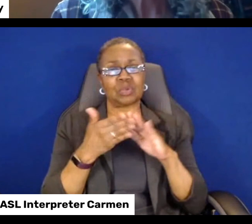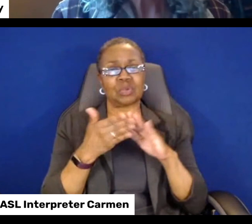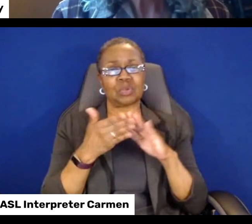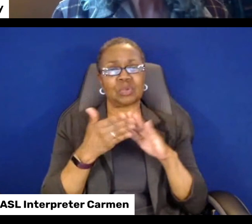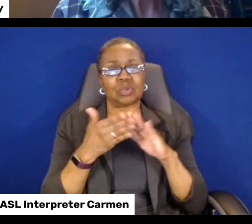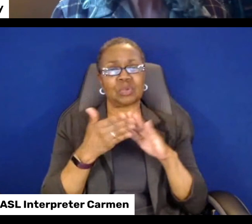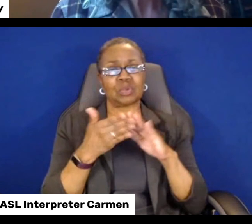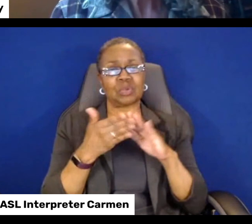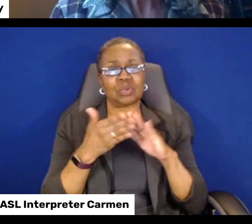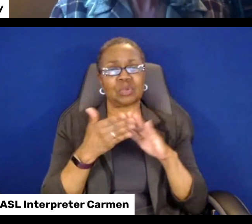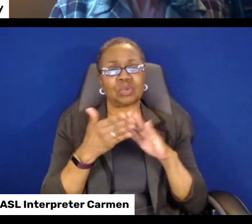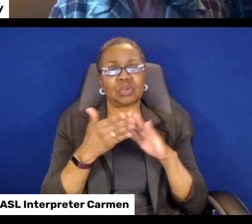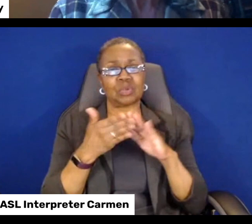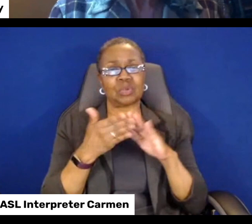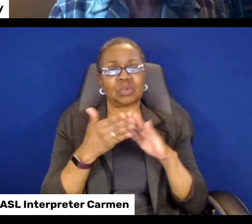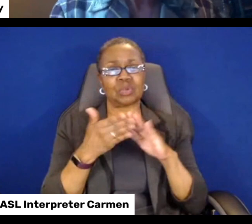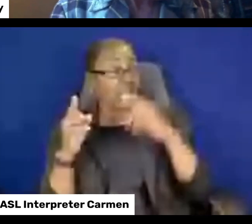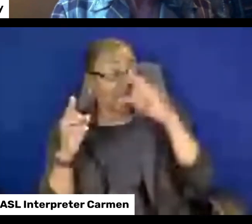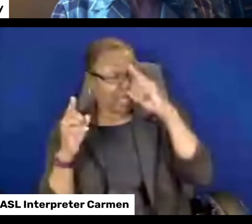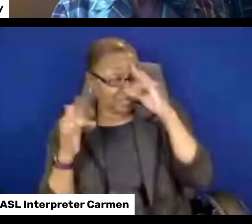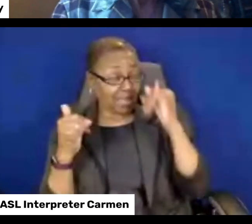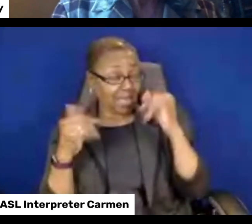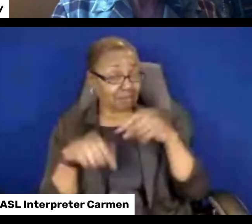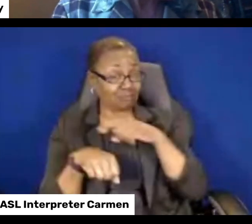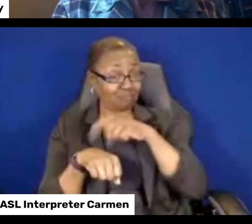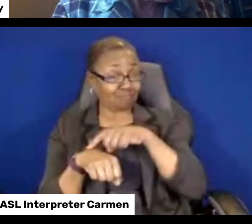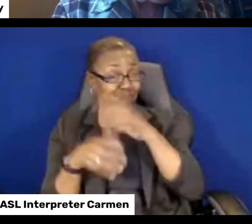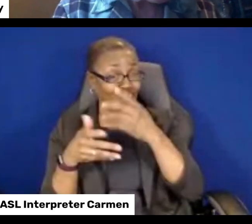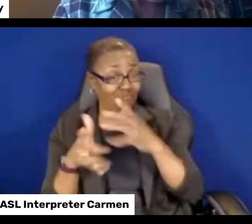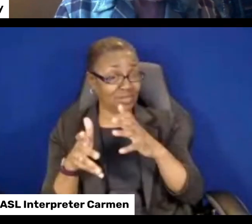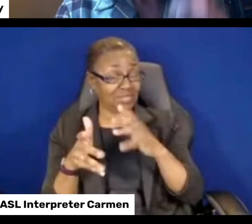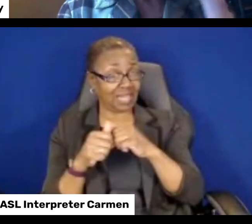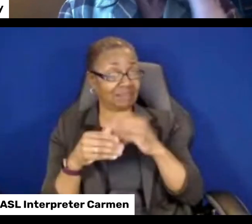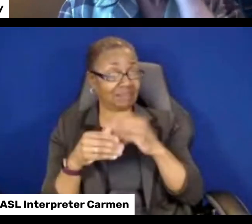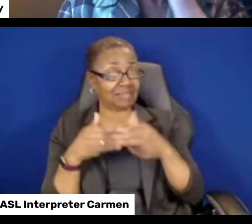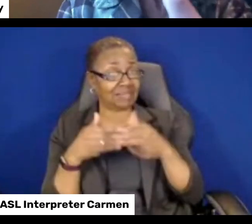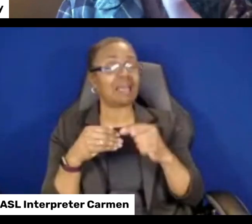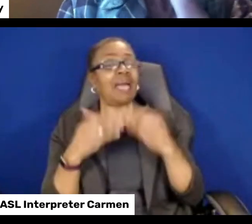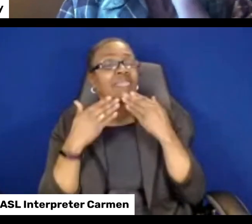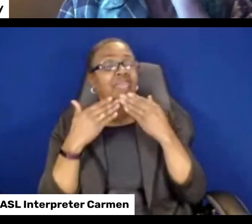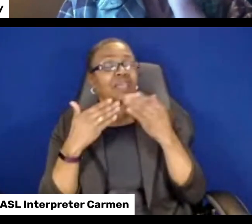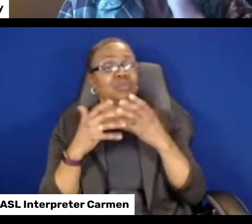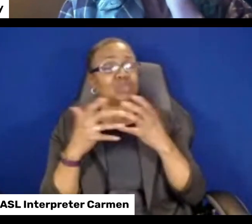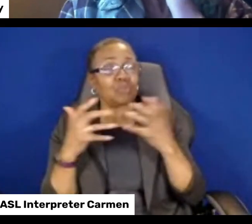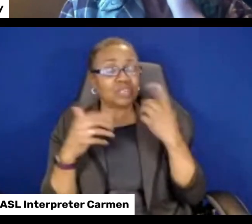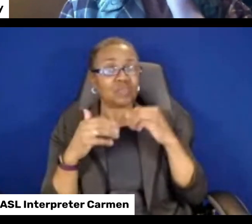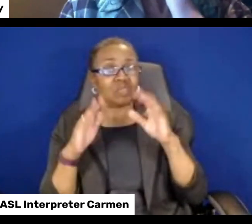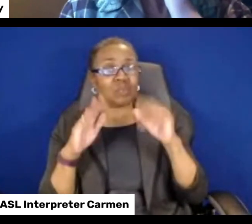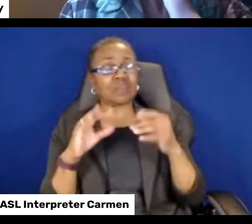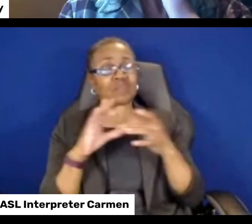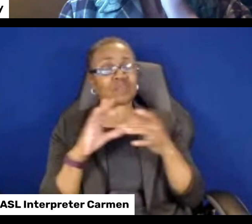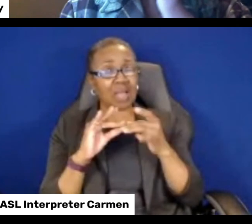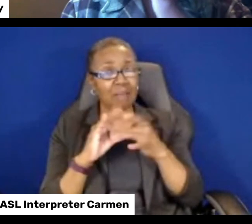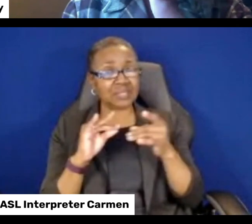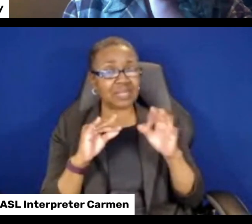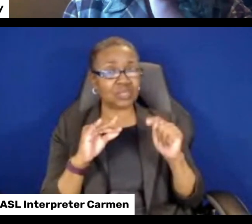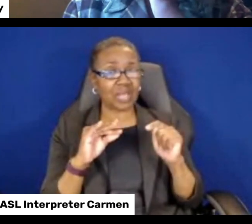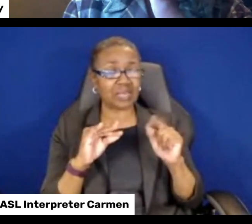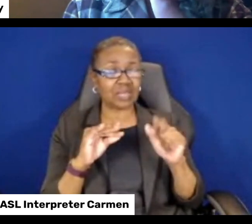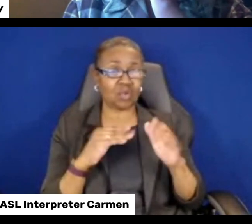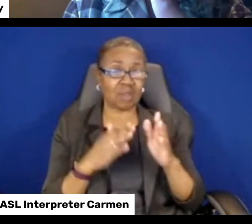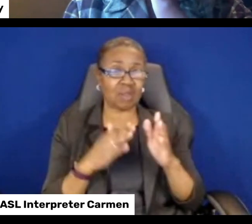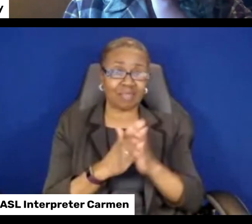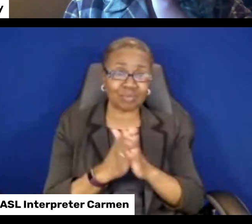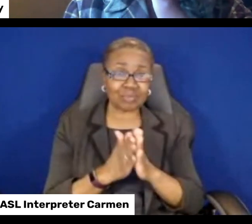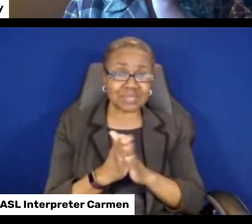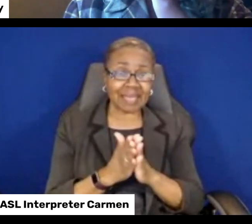Yeah, I think that we're at time. That kind of wraps up. Thank you all so much for the wonderful comments in the chat and your enthusiasm